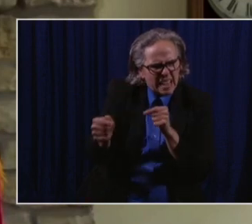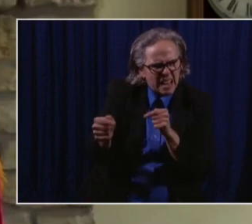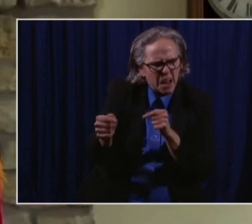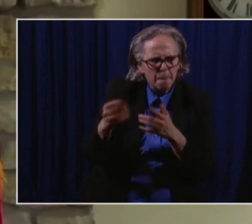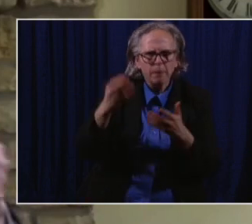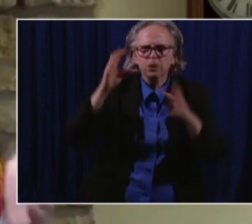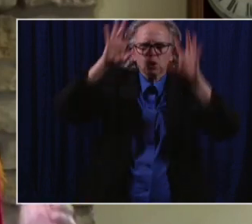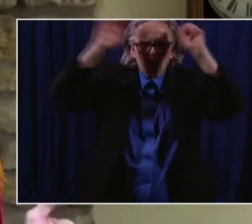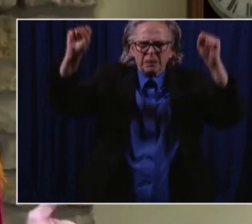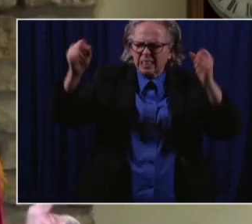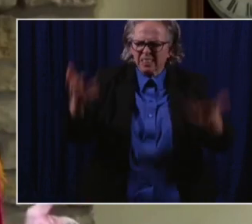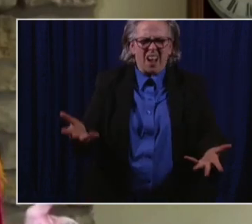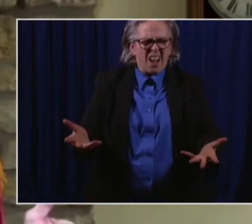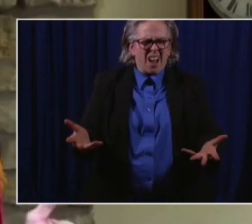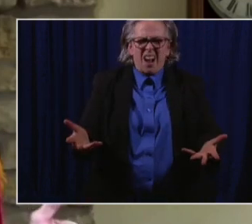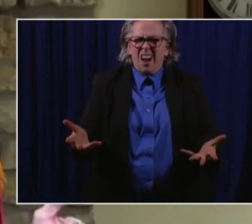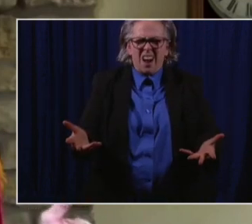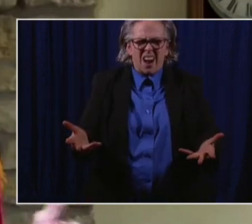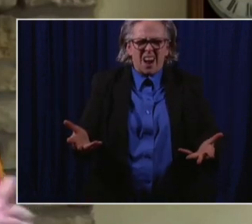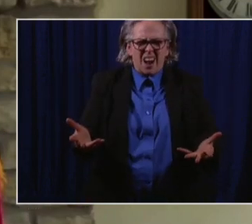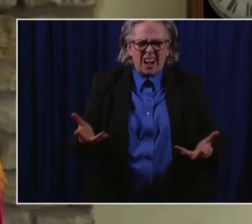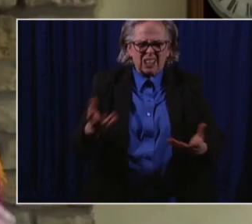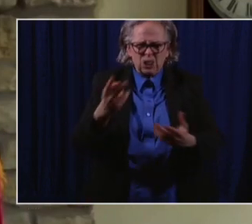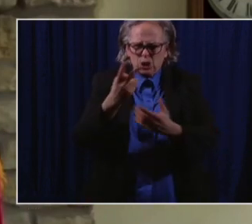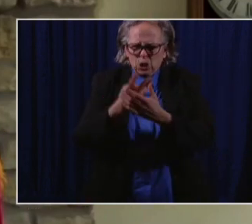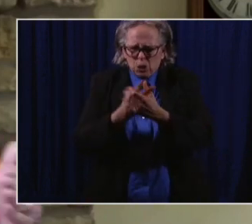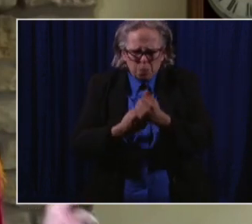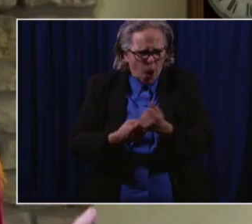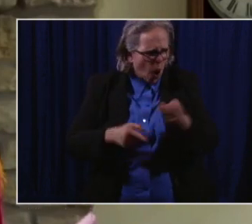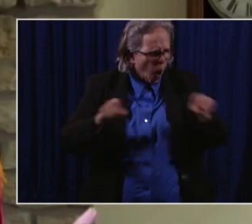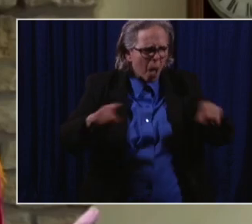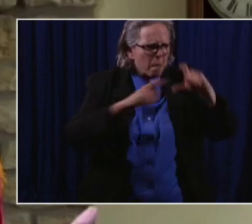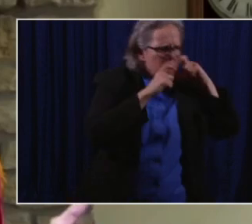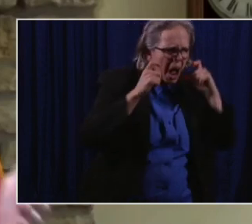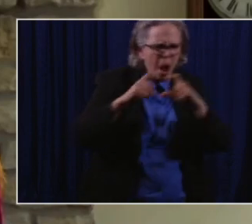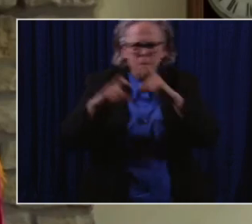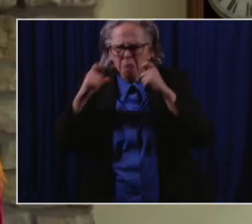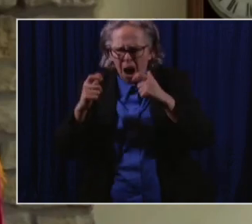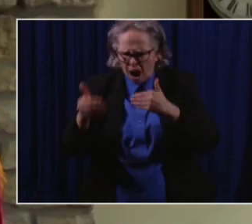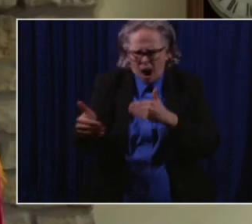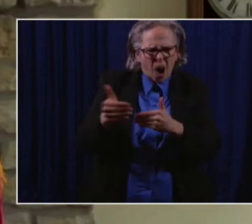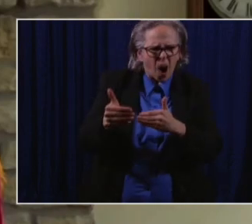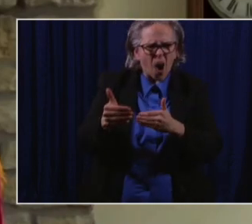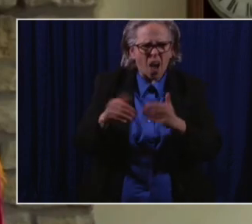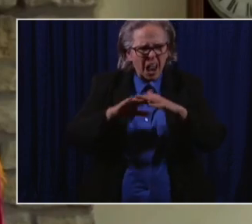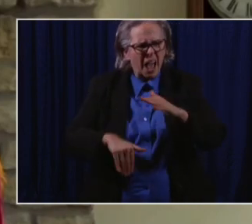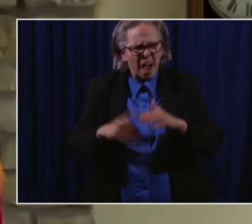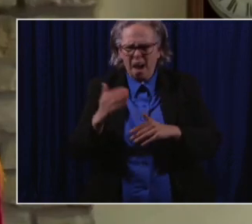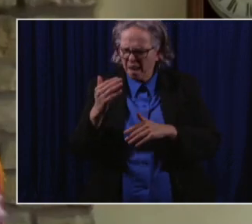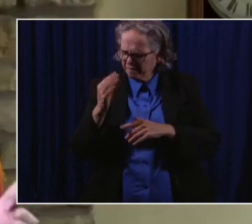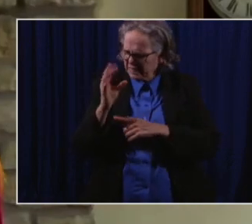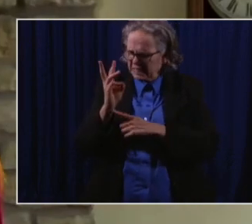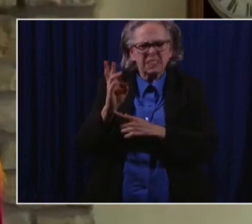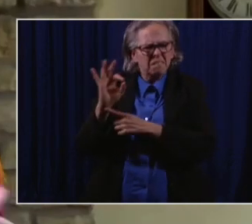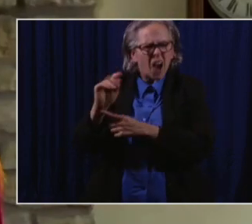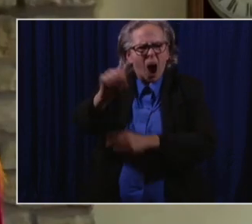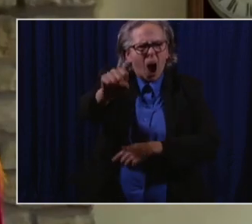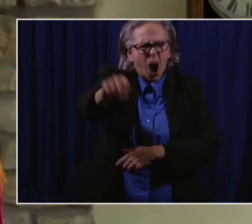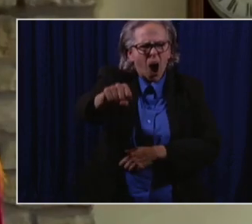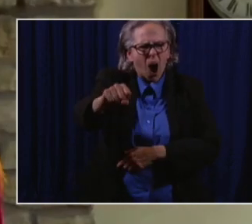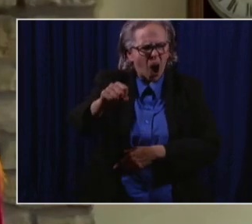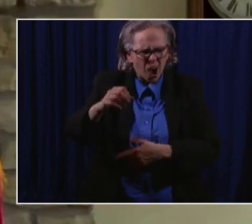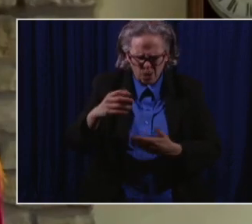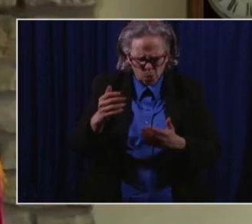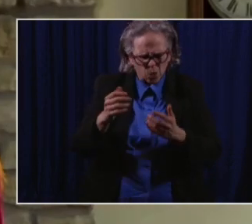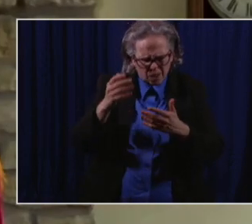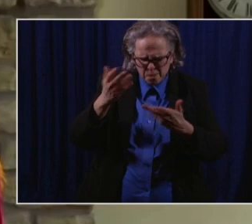Both students were wearing masks. They were within 6 feet, but they were both wearing masks. They were above 15 minutes, but they were both wearing